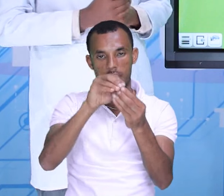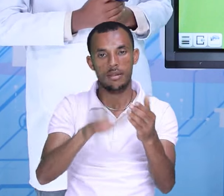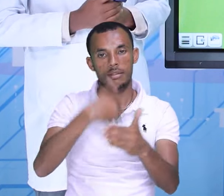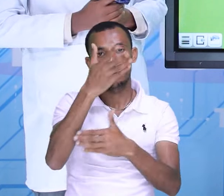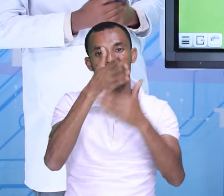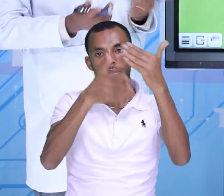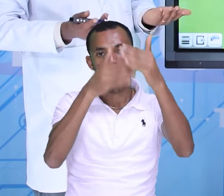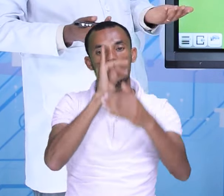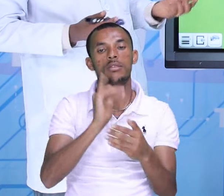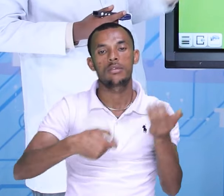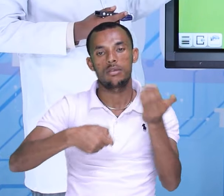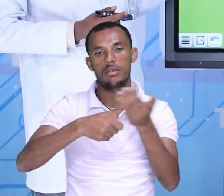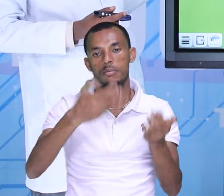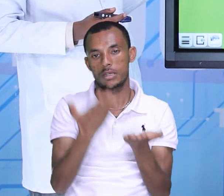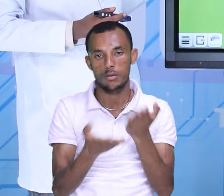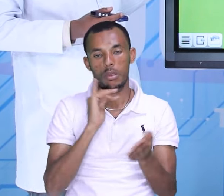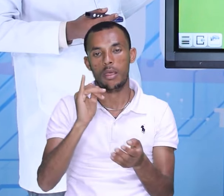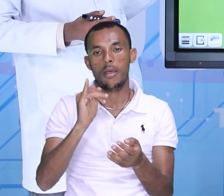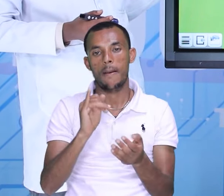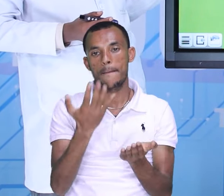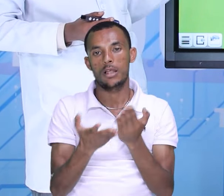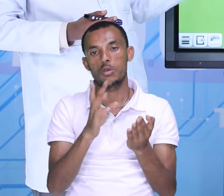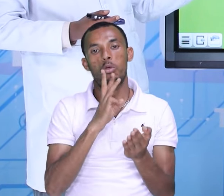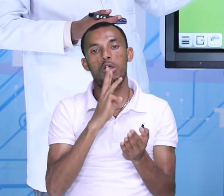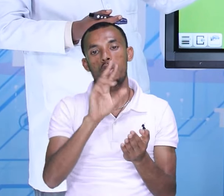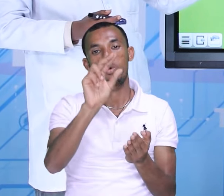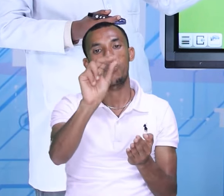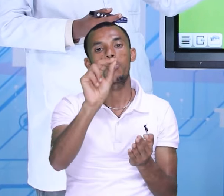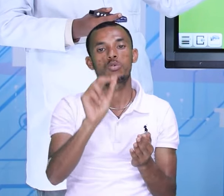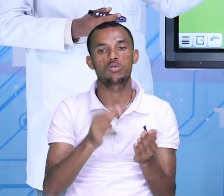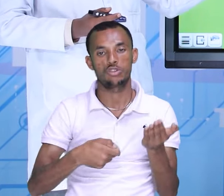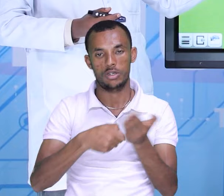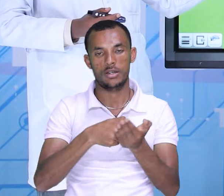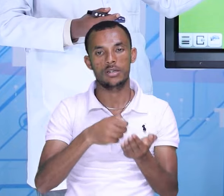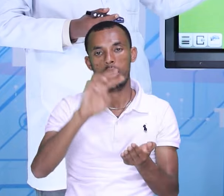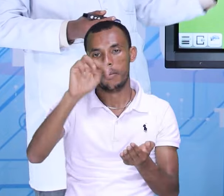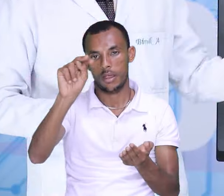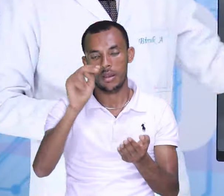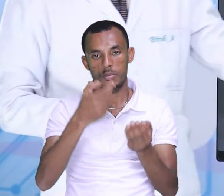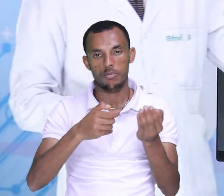step is the charge must be balanced. Water, there is no charge. Manganese already +2.